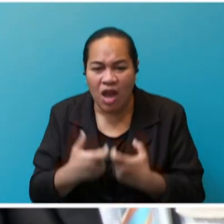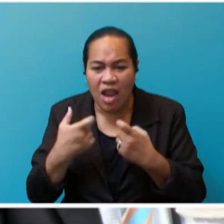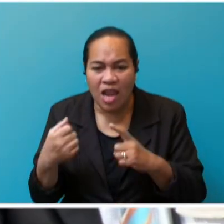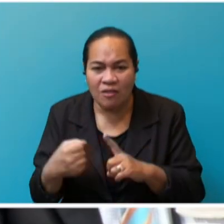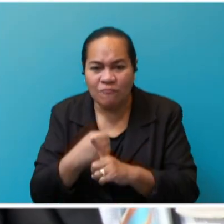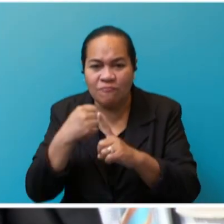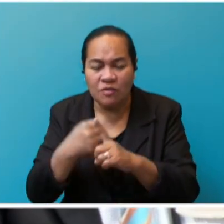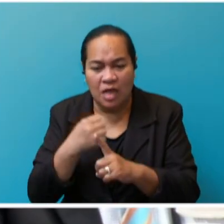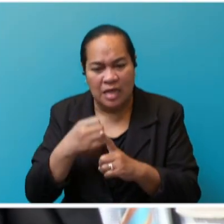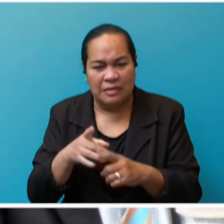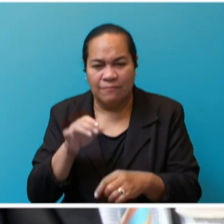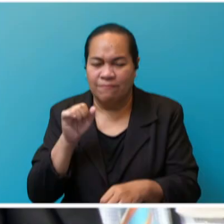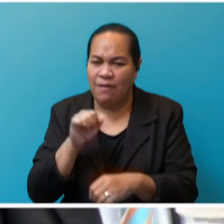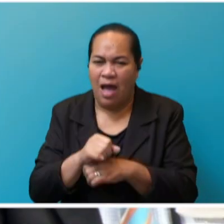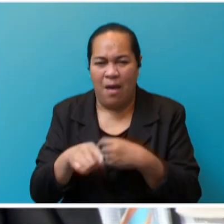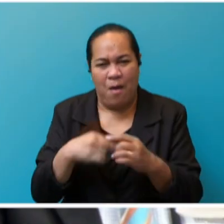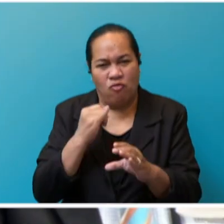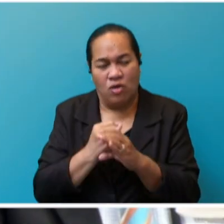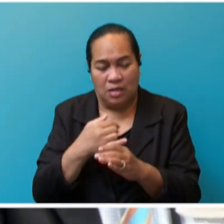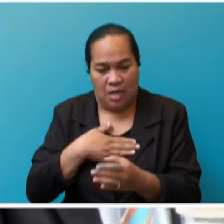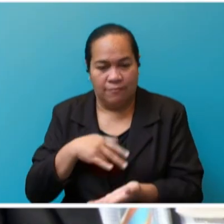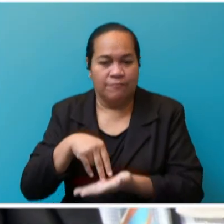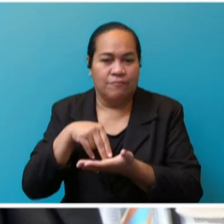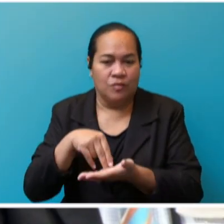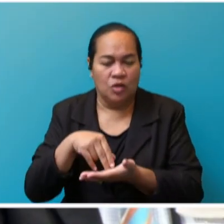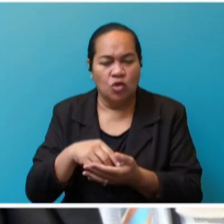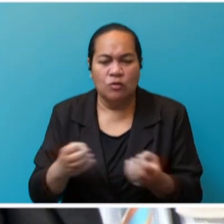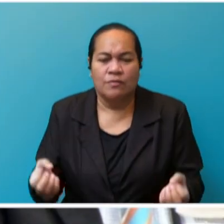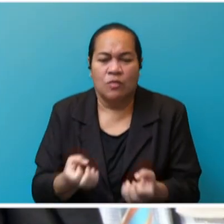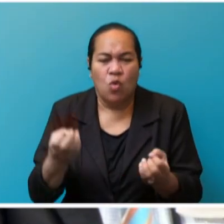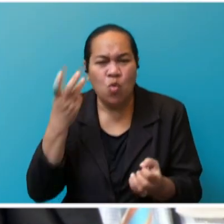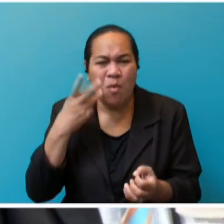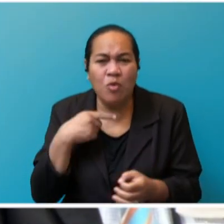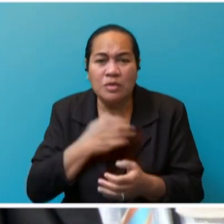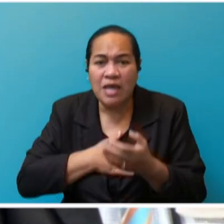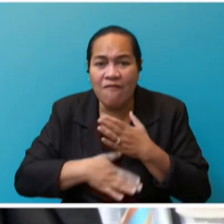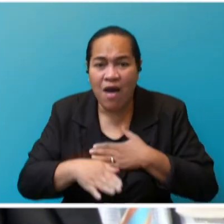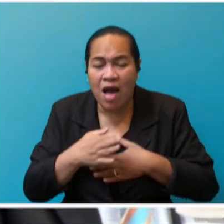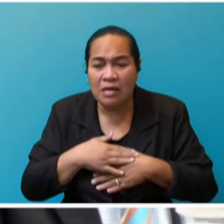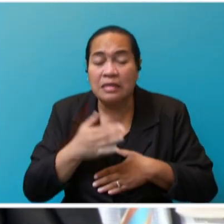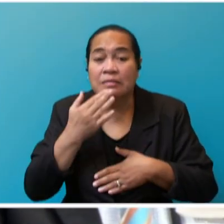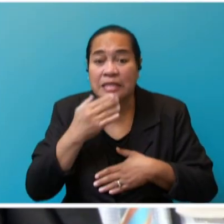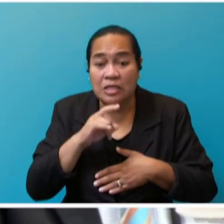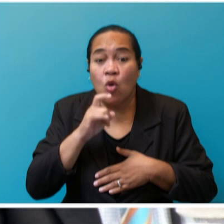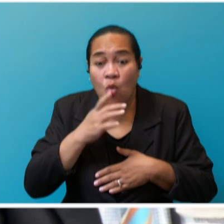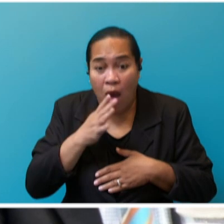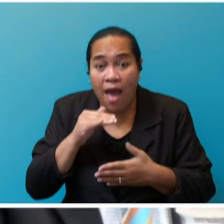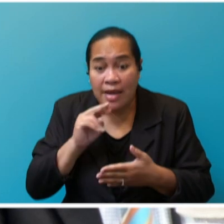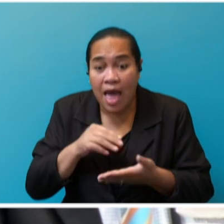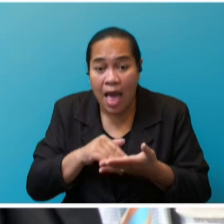violence. I once again rise in this House to urge women who may be suffering to reach out for assistance and call toll-free